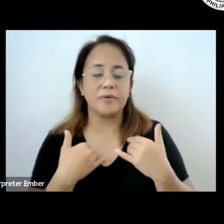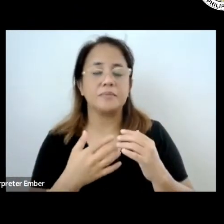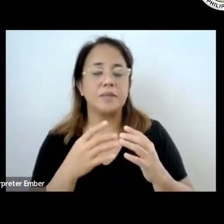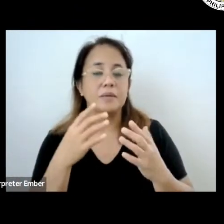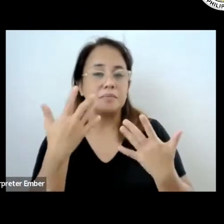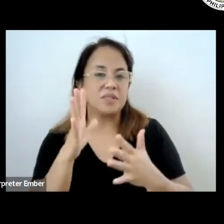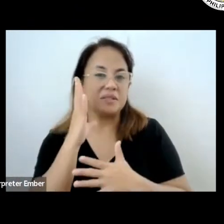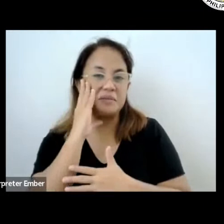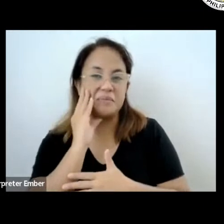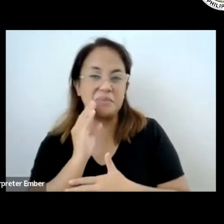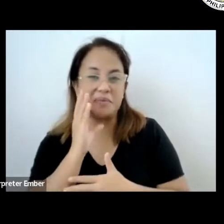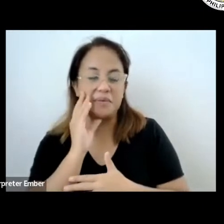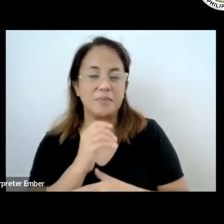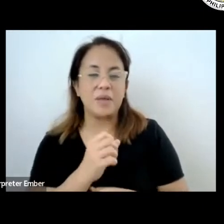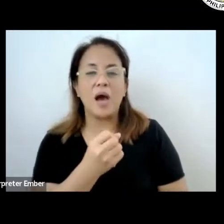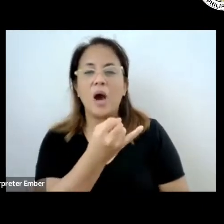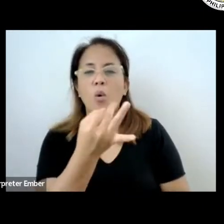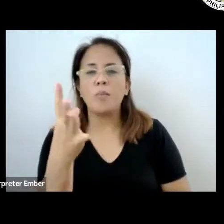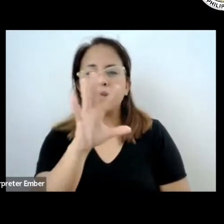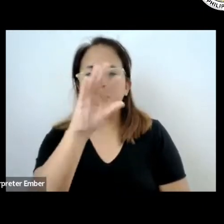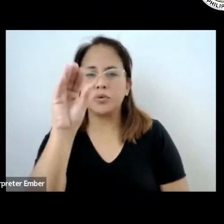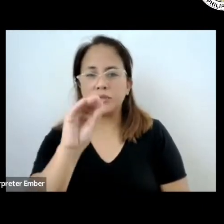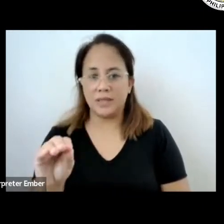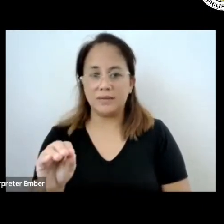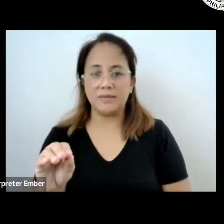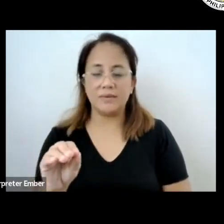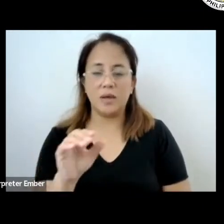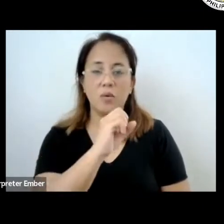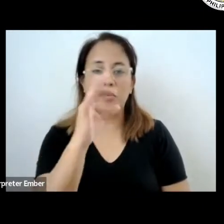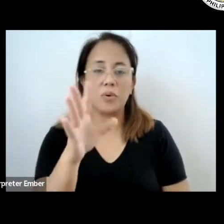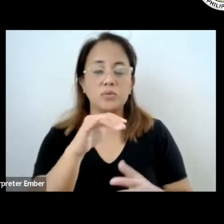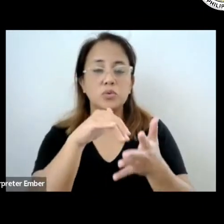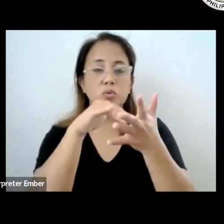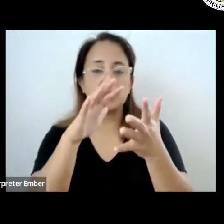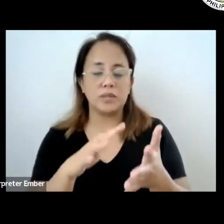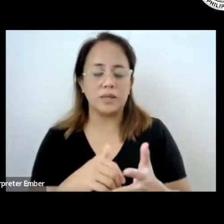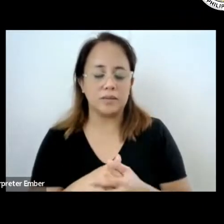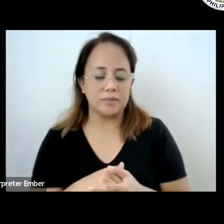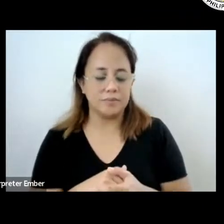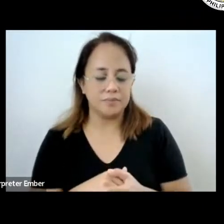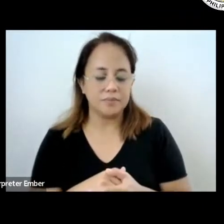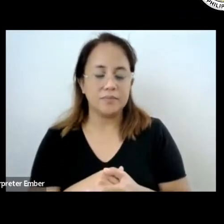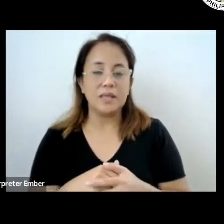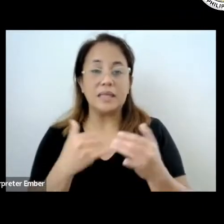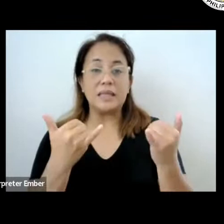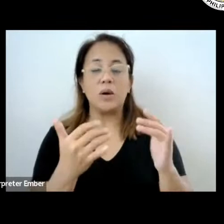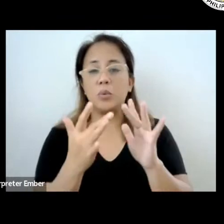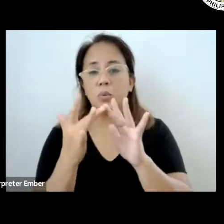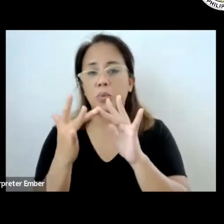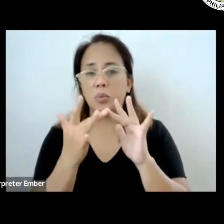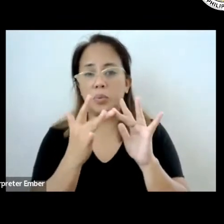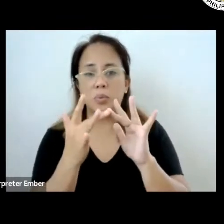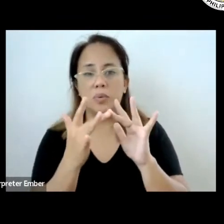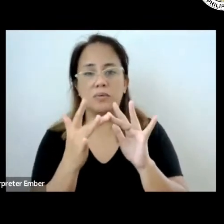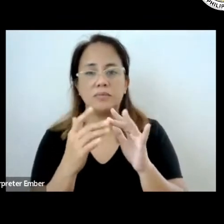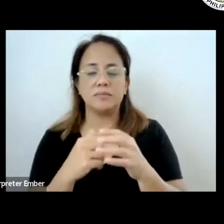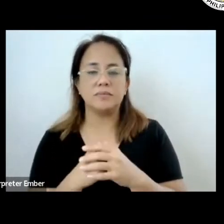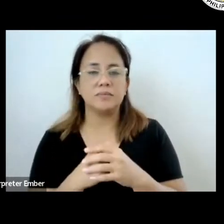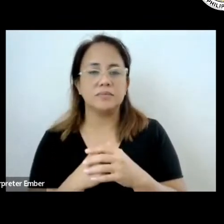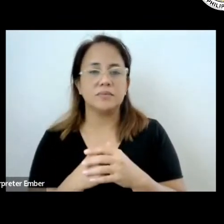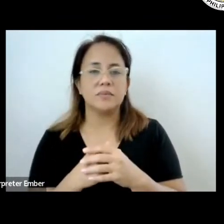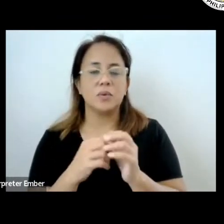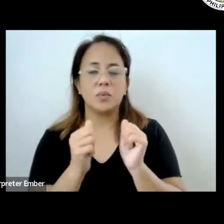experience, ilan bang porsyento ng ating mga estudyante that are now connected with